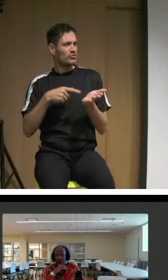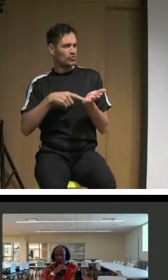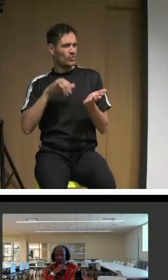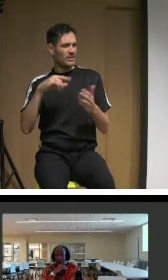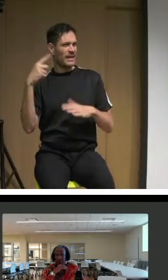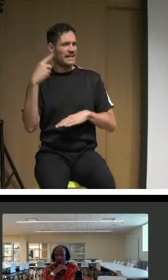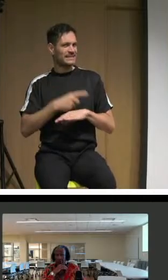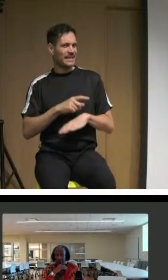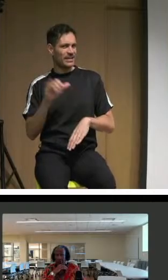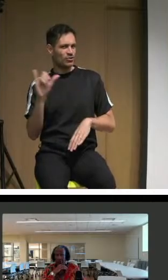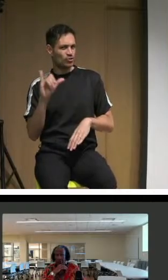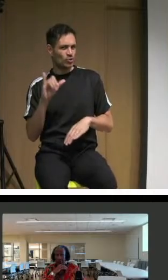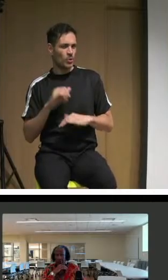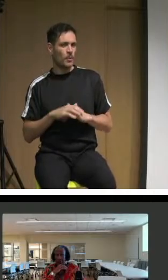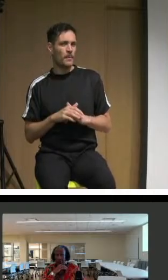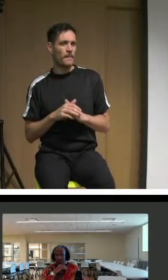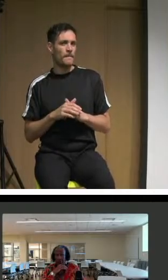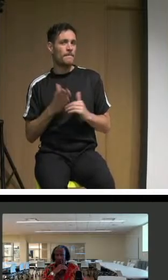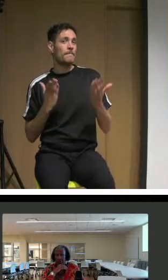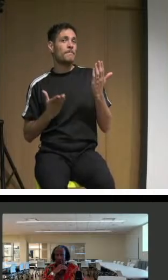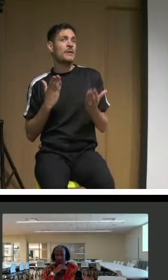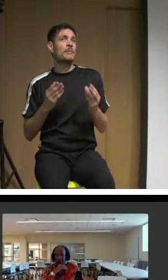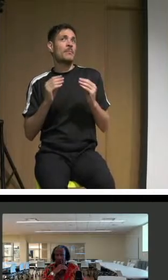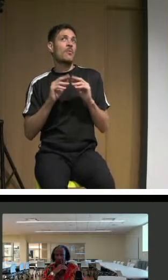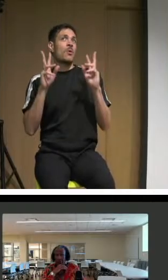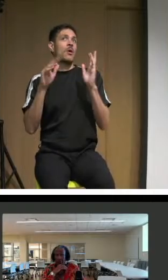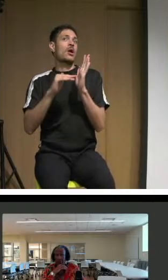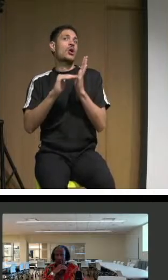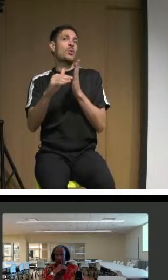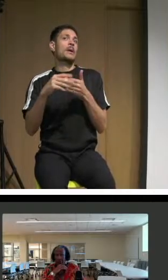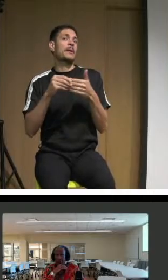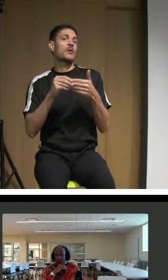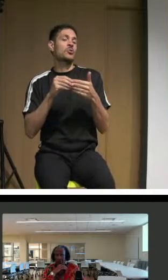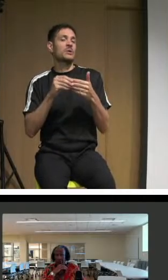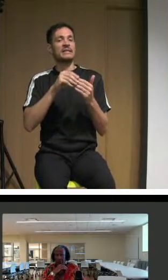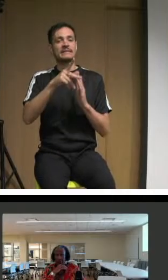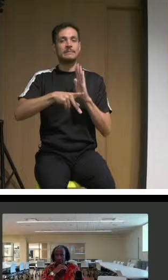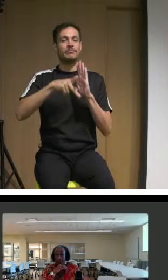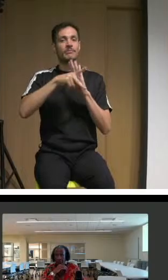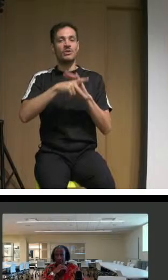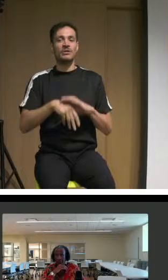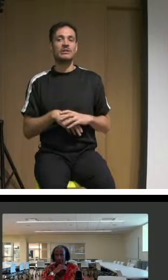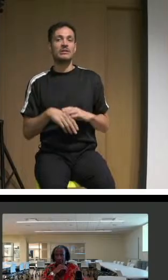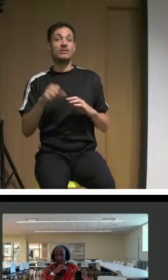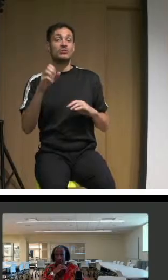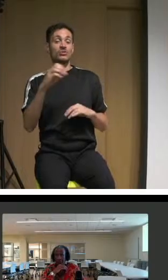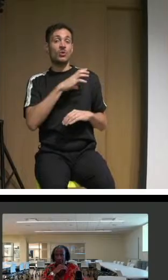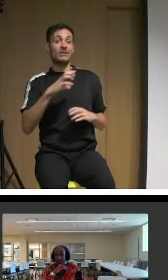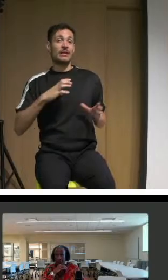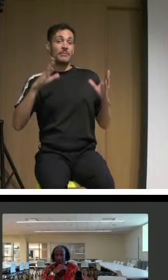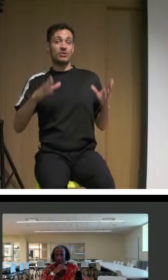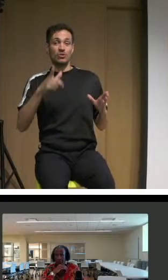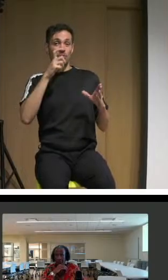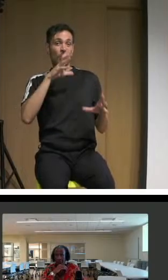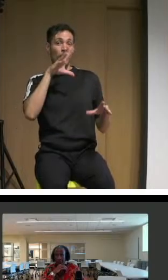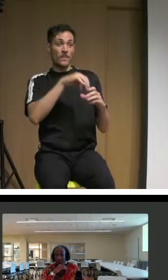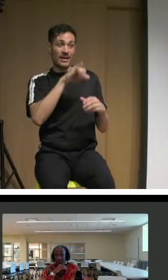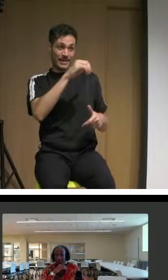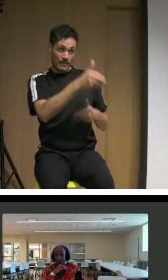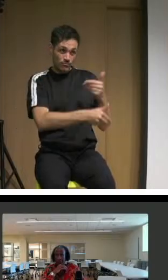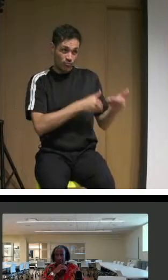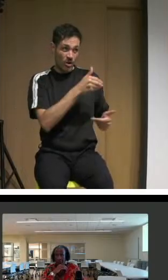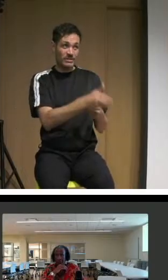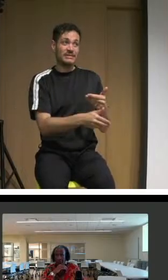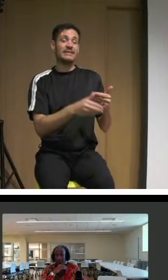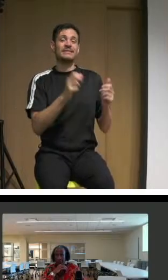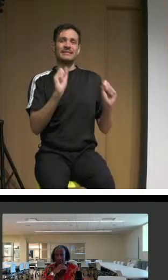I wondered if we might get a grace period of an additional few days beyond that, so that the commissioners who are also engaged in that process would have time to meaningfully